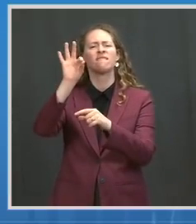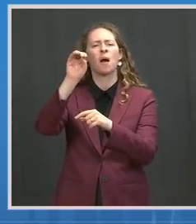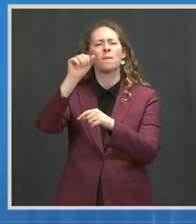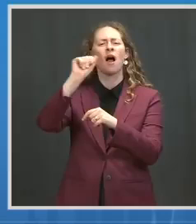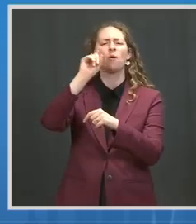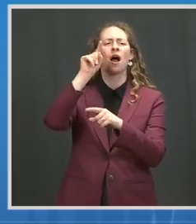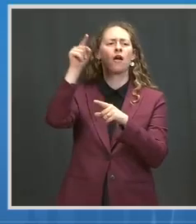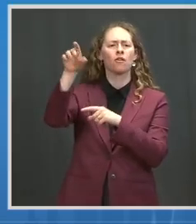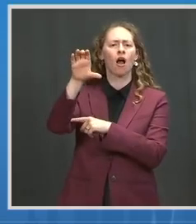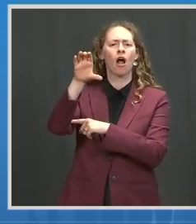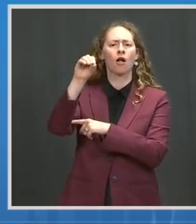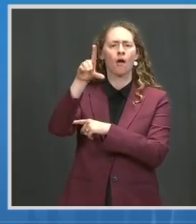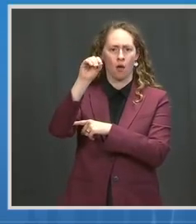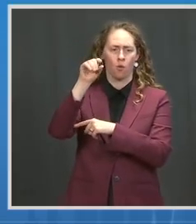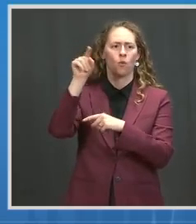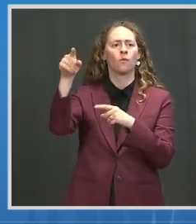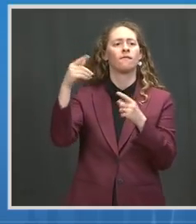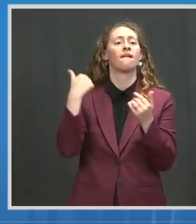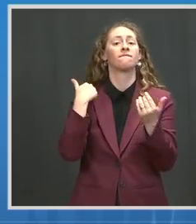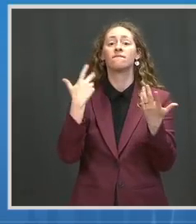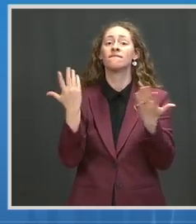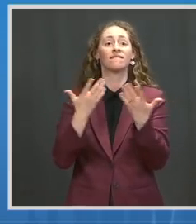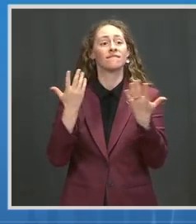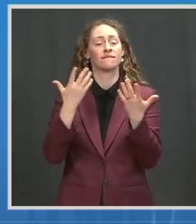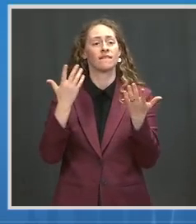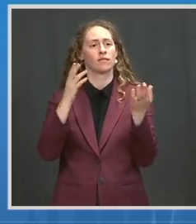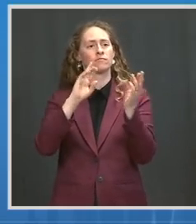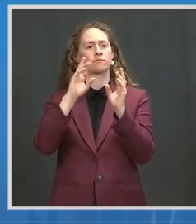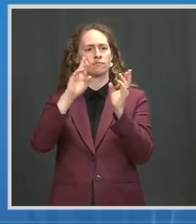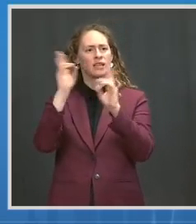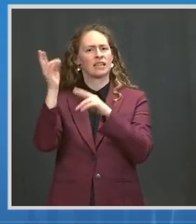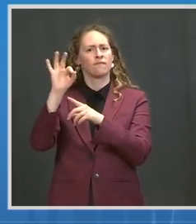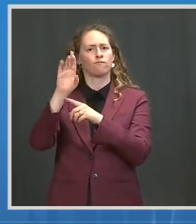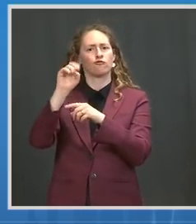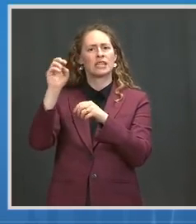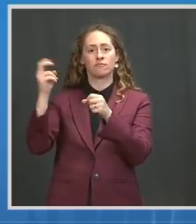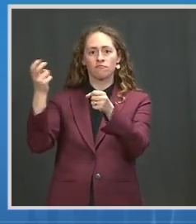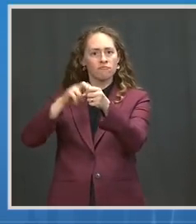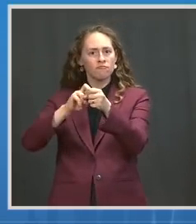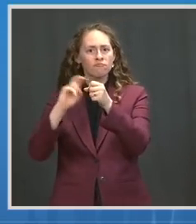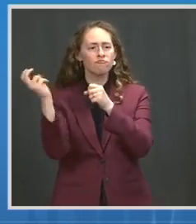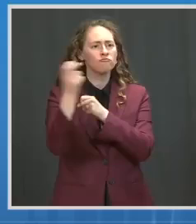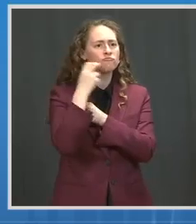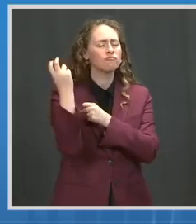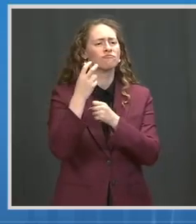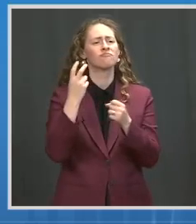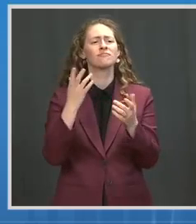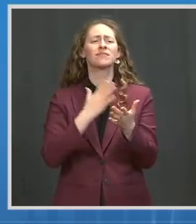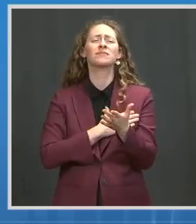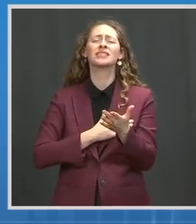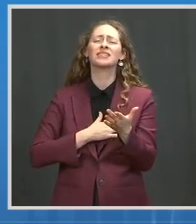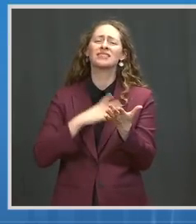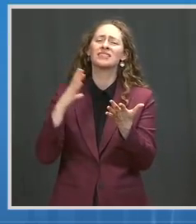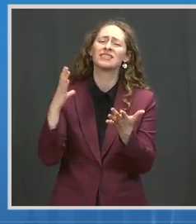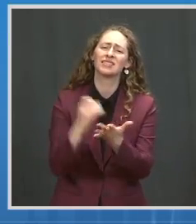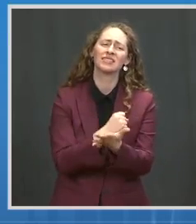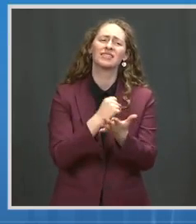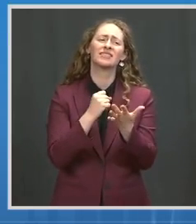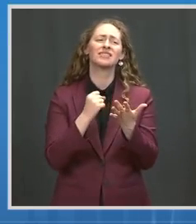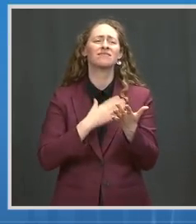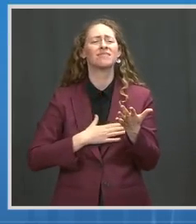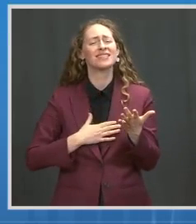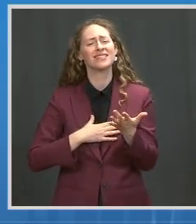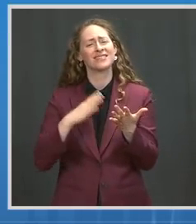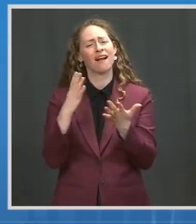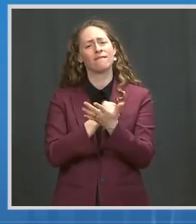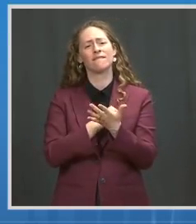These local efforts are incredible, and we encourage everyone in these communities, please take advantage of them. And